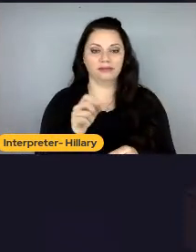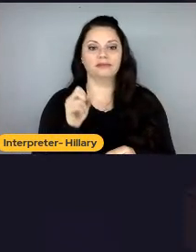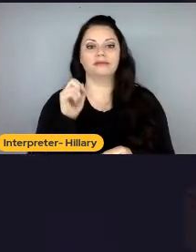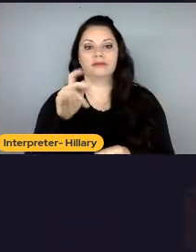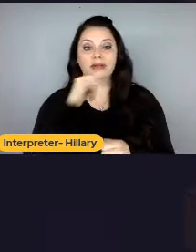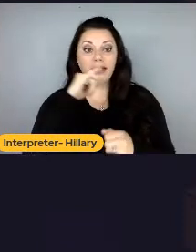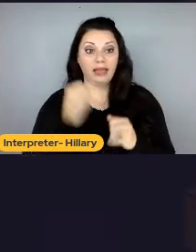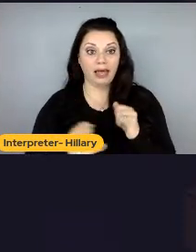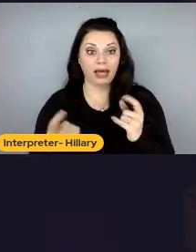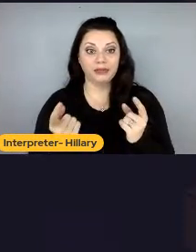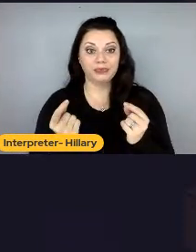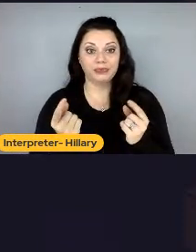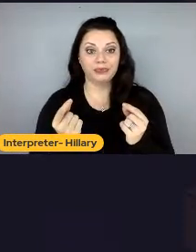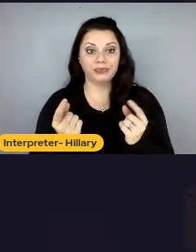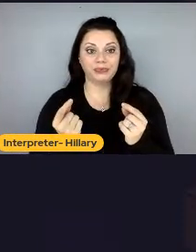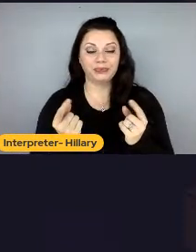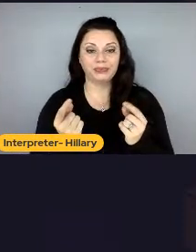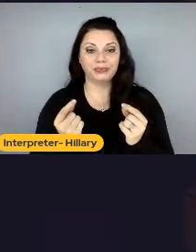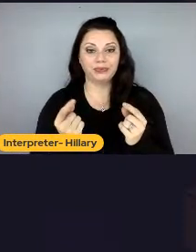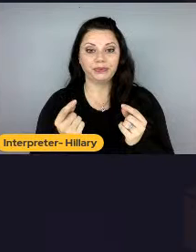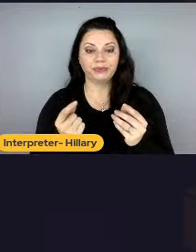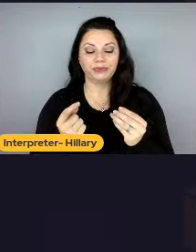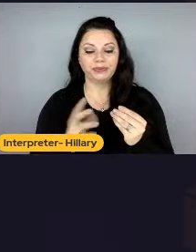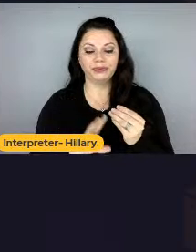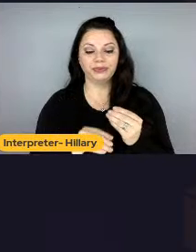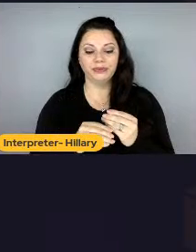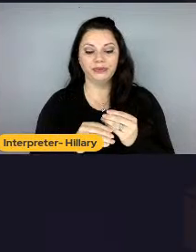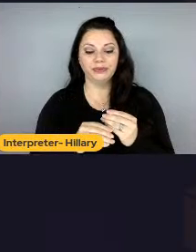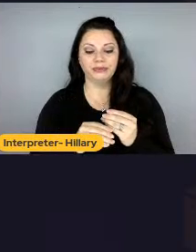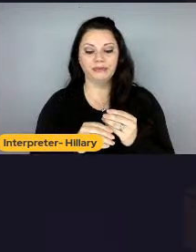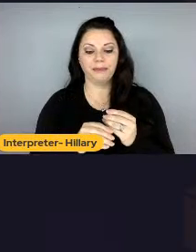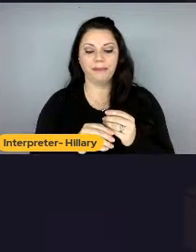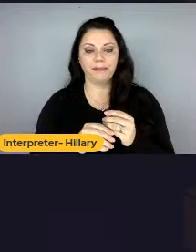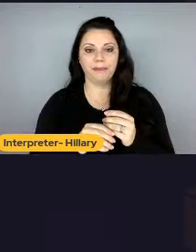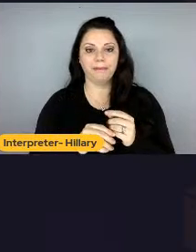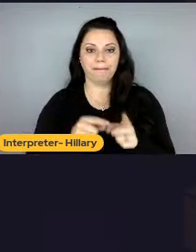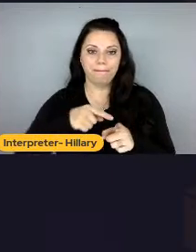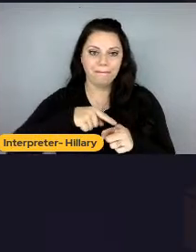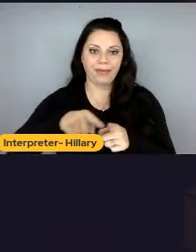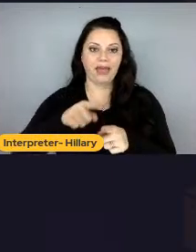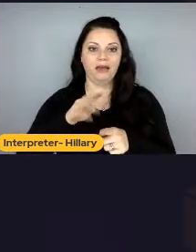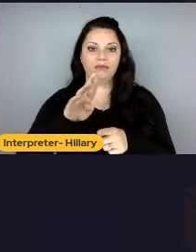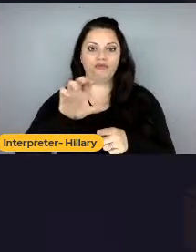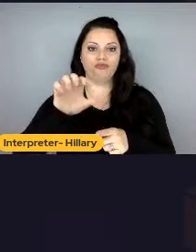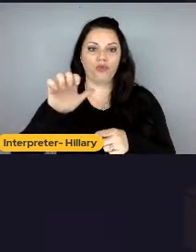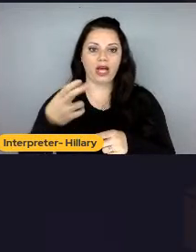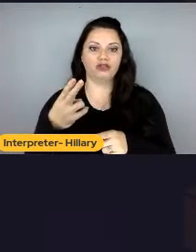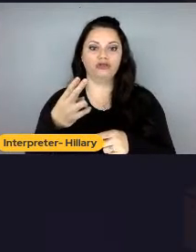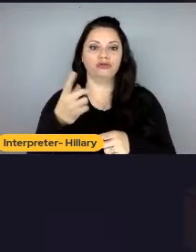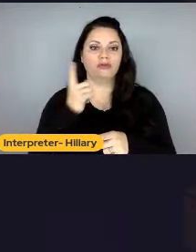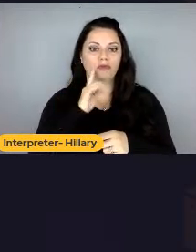do is we will add a main branch to our Amplify app.